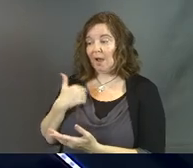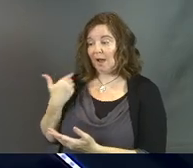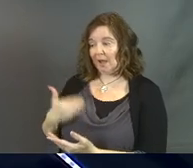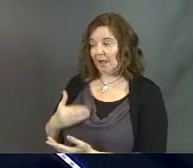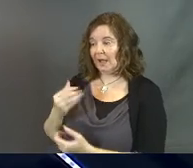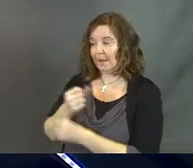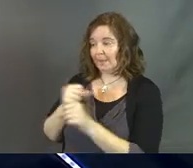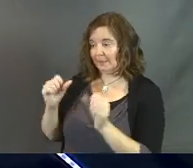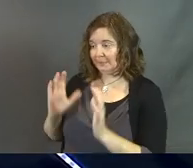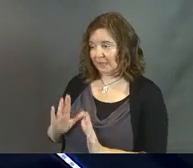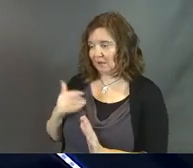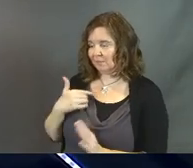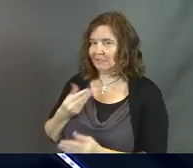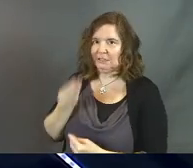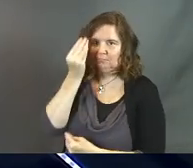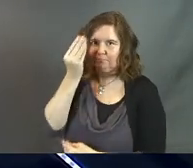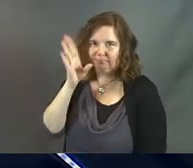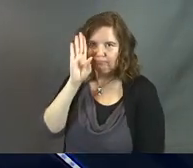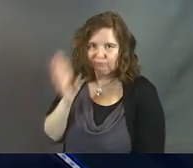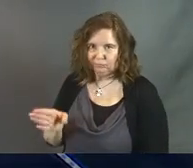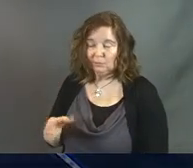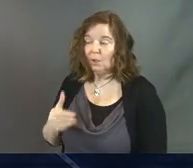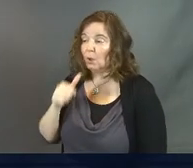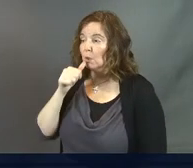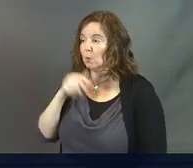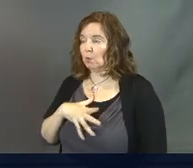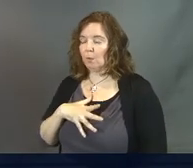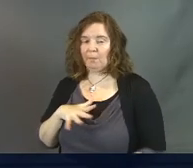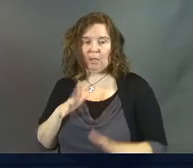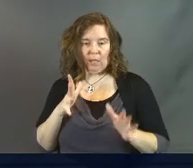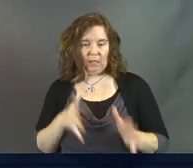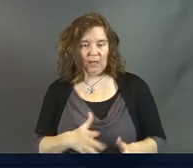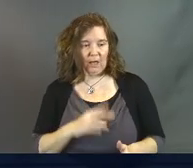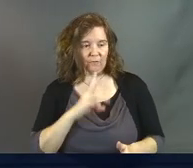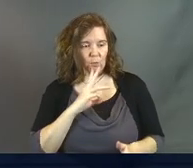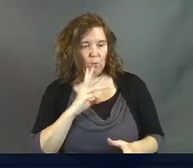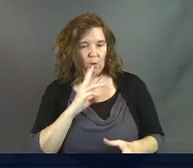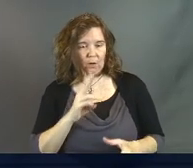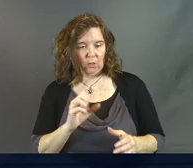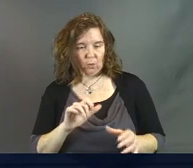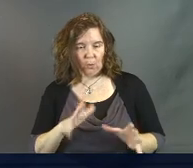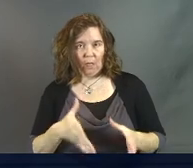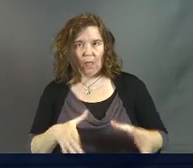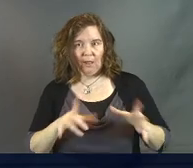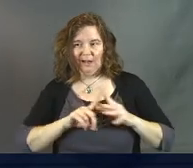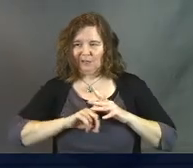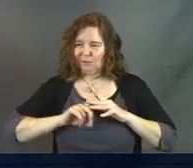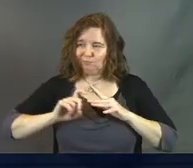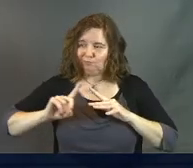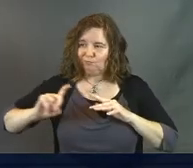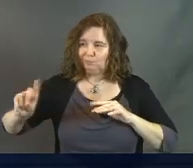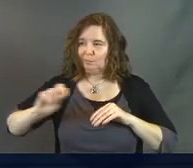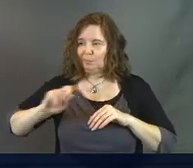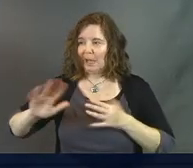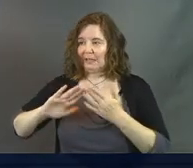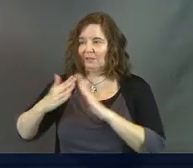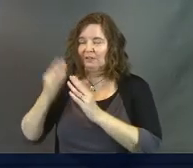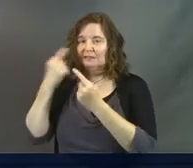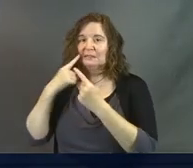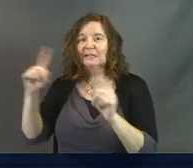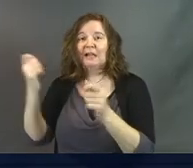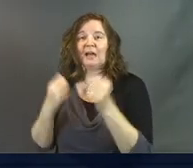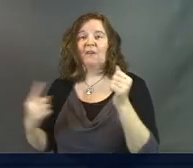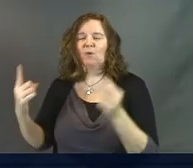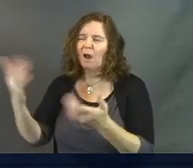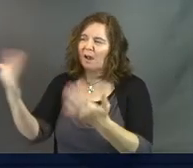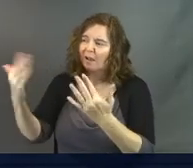am the Messiah. He just comes out with it. The woman left her water jar beside the well, and she ran back to the village telling